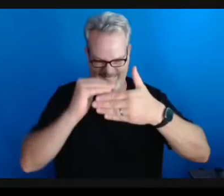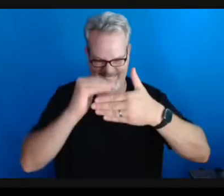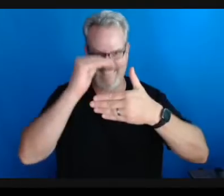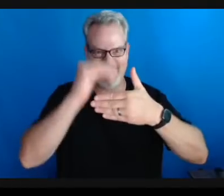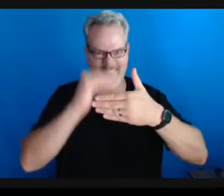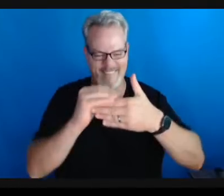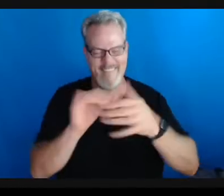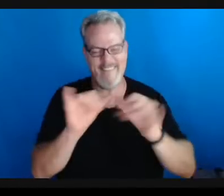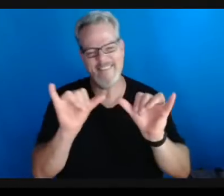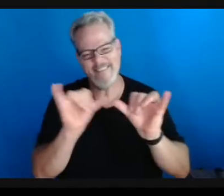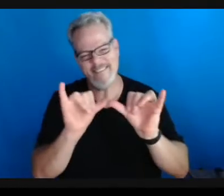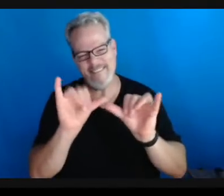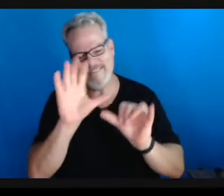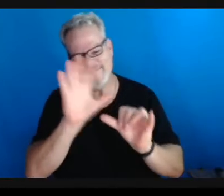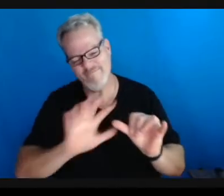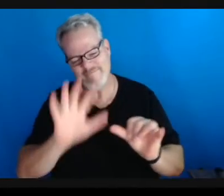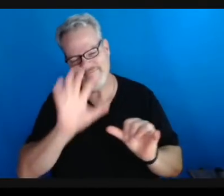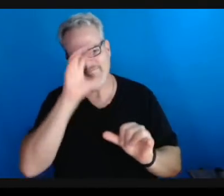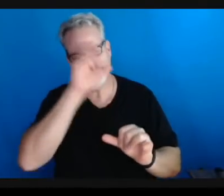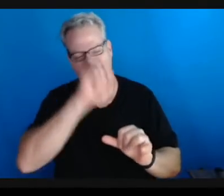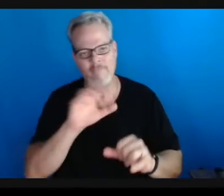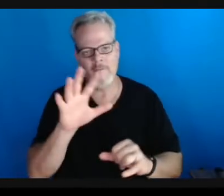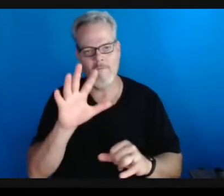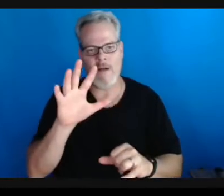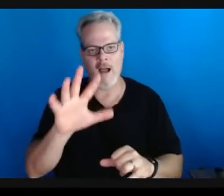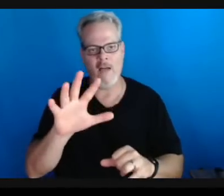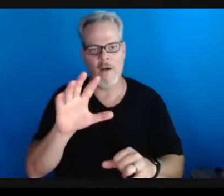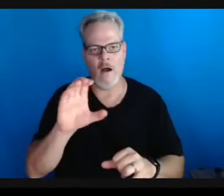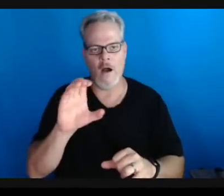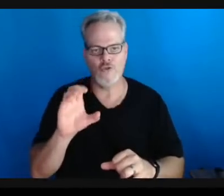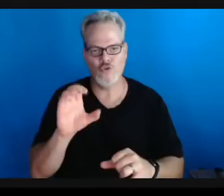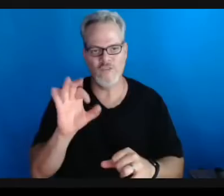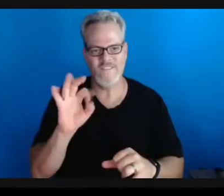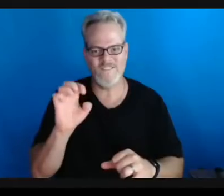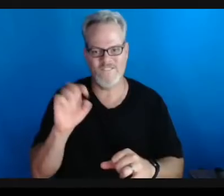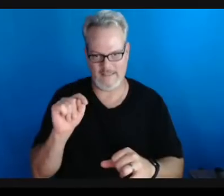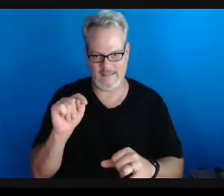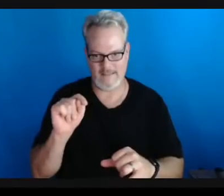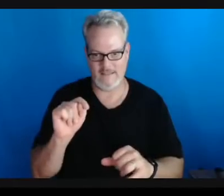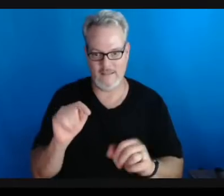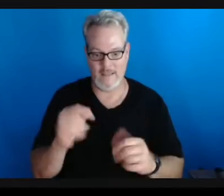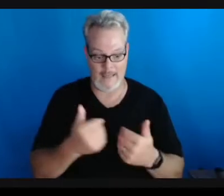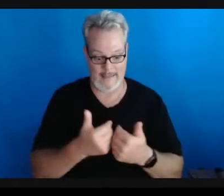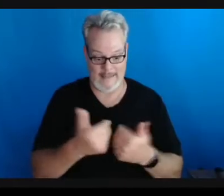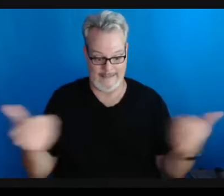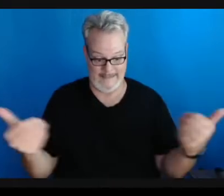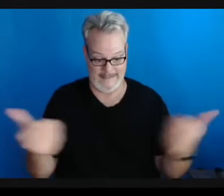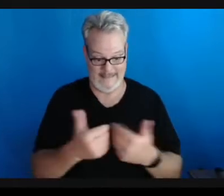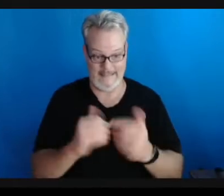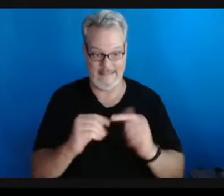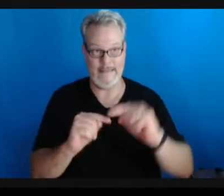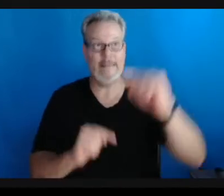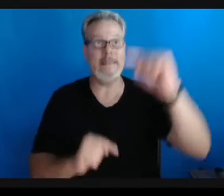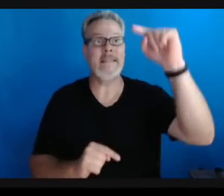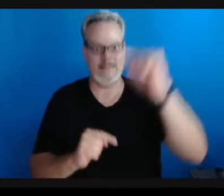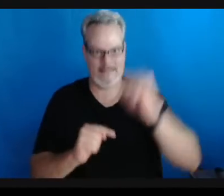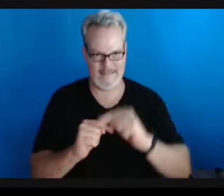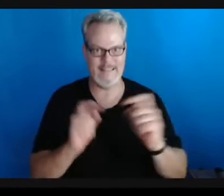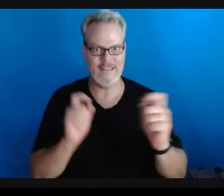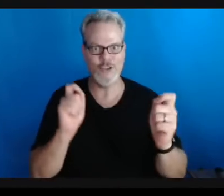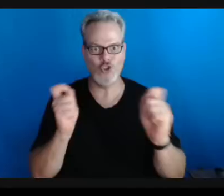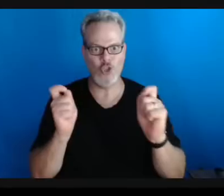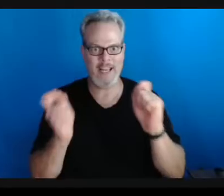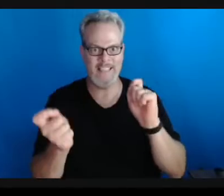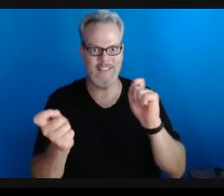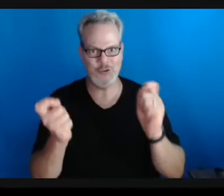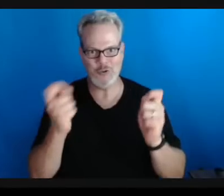feet. And remember that distance between the bottom of the fountain and the crater wall has changed because this thing's